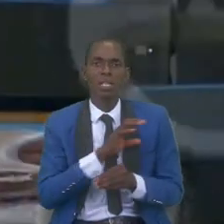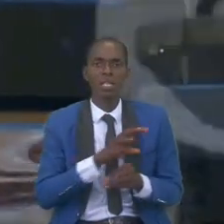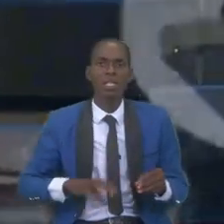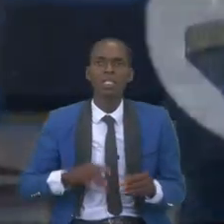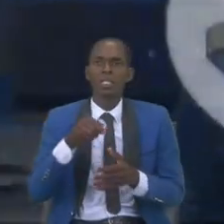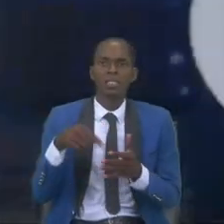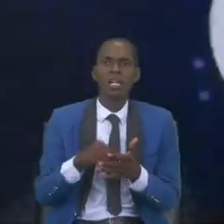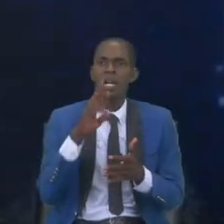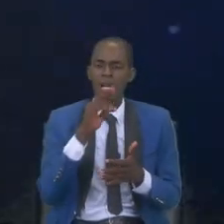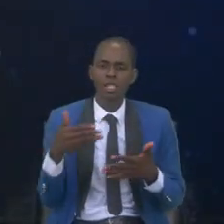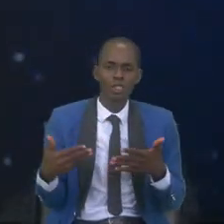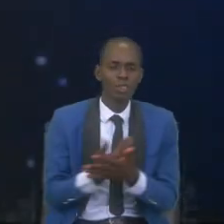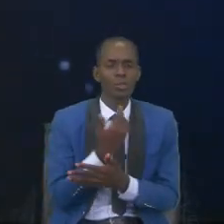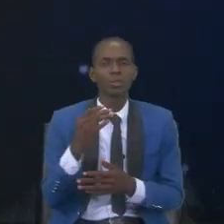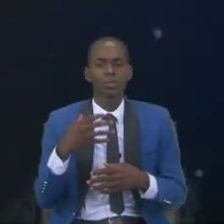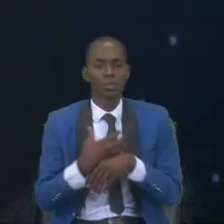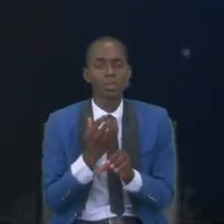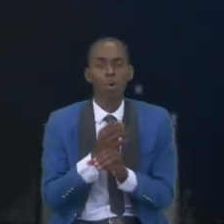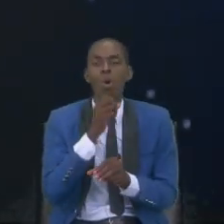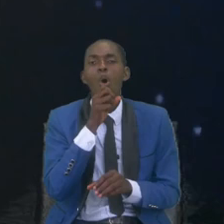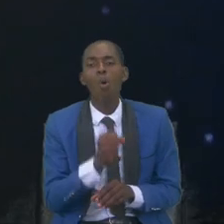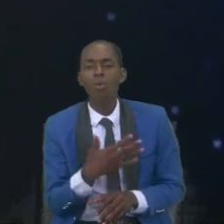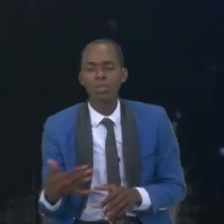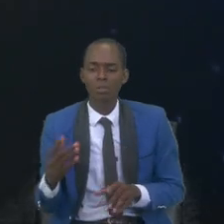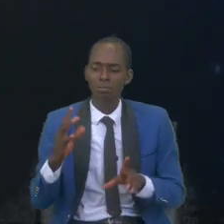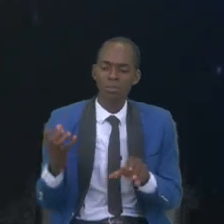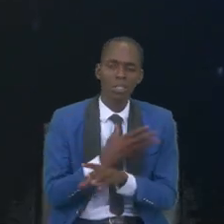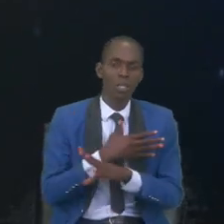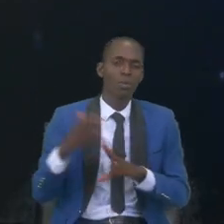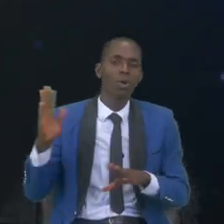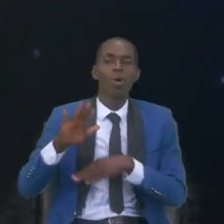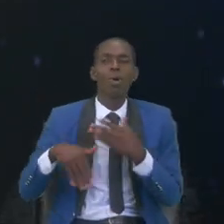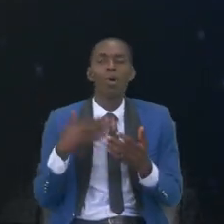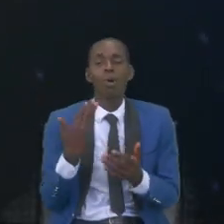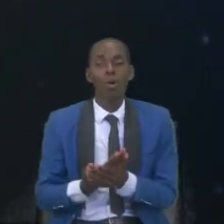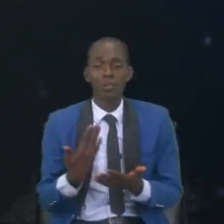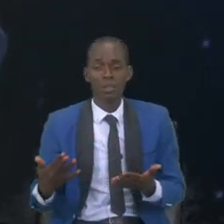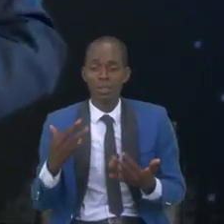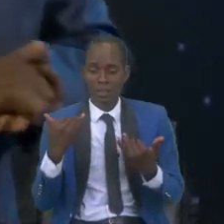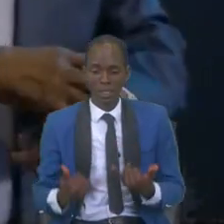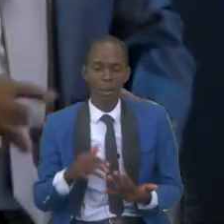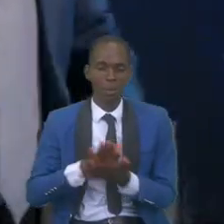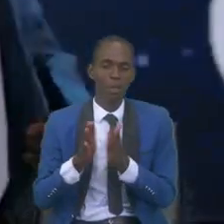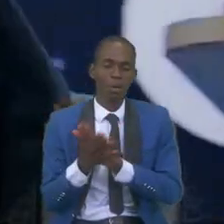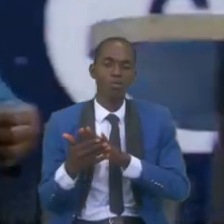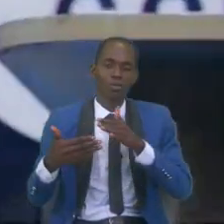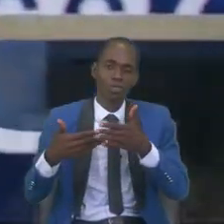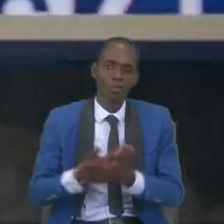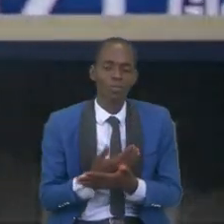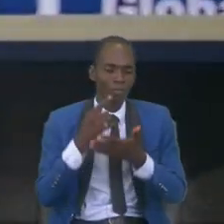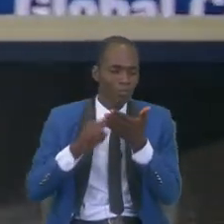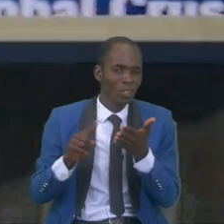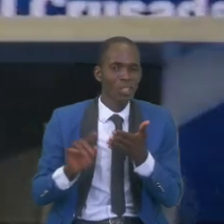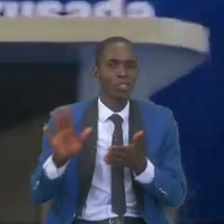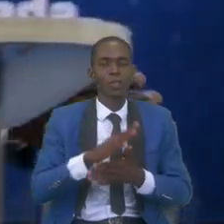creature. Old things are passed away, and behold, all things have become new. Check up your